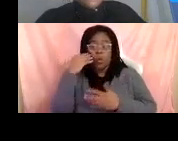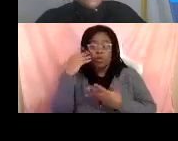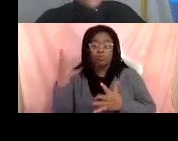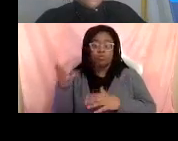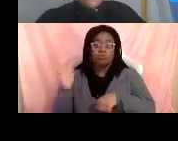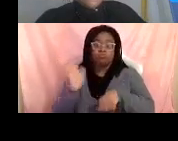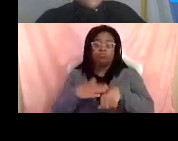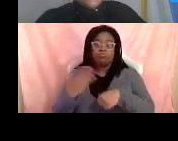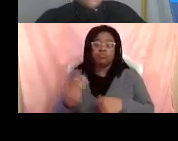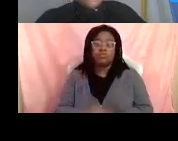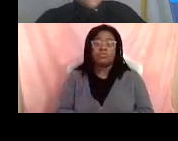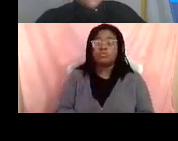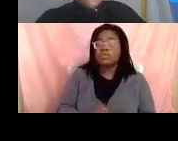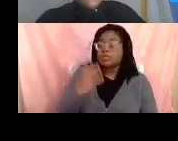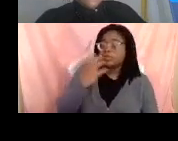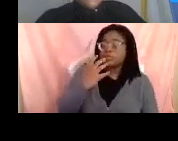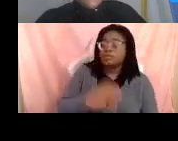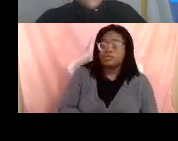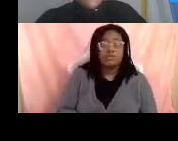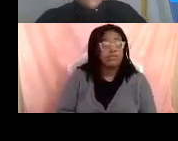Wow, wow.